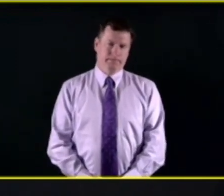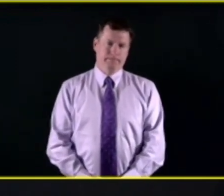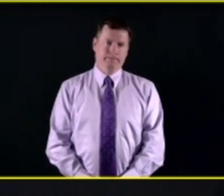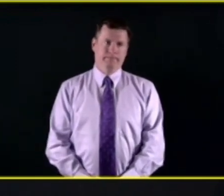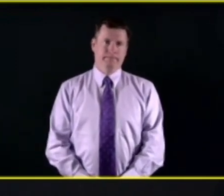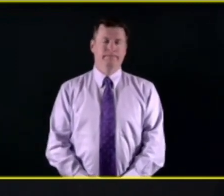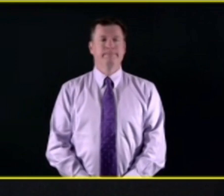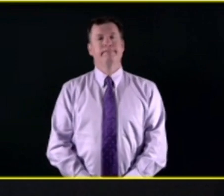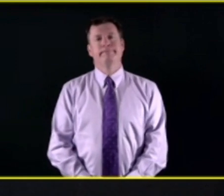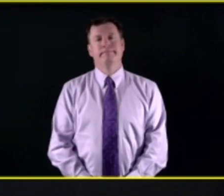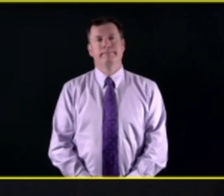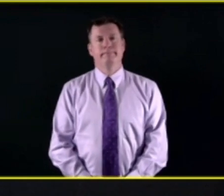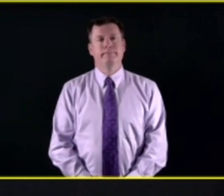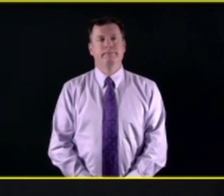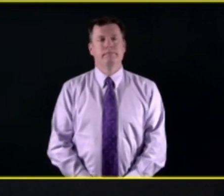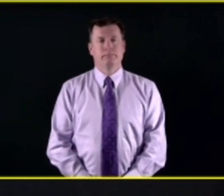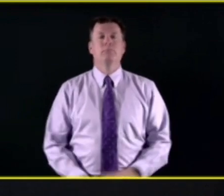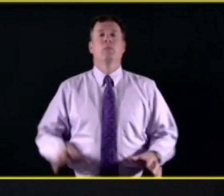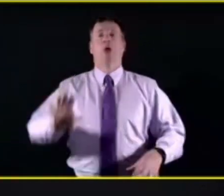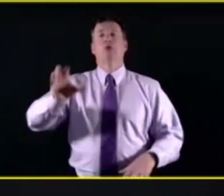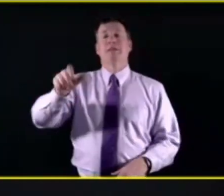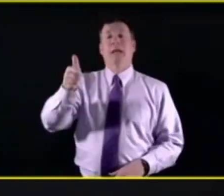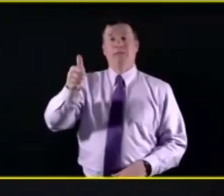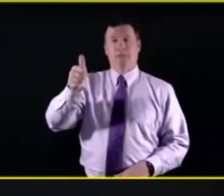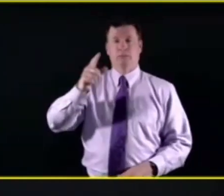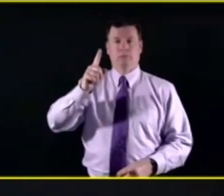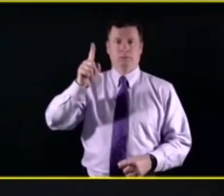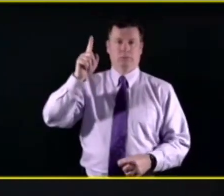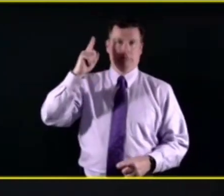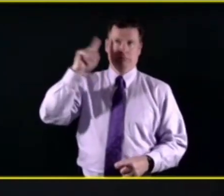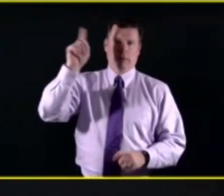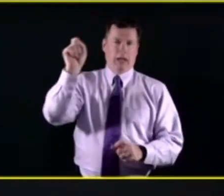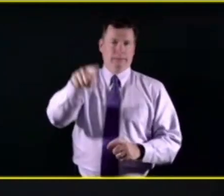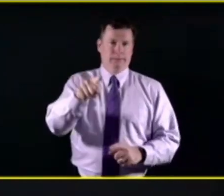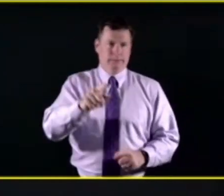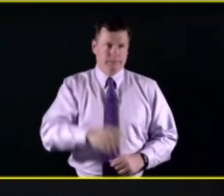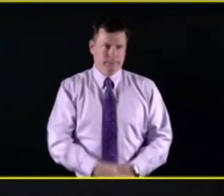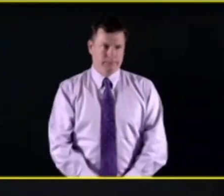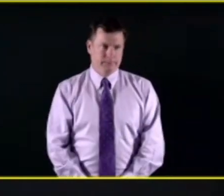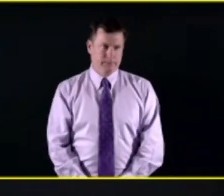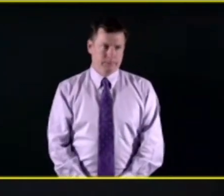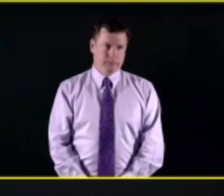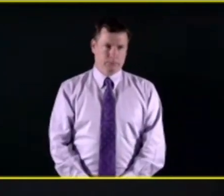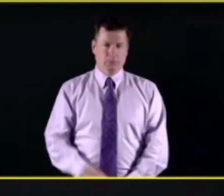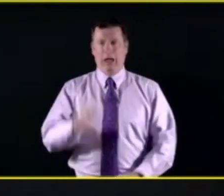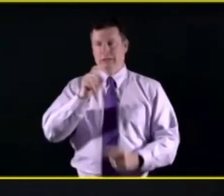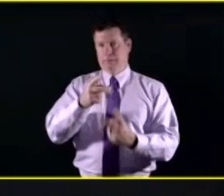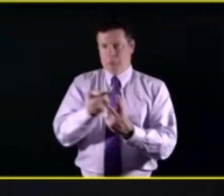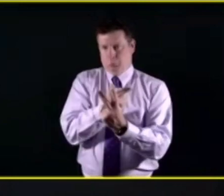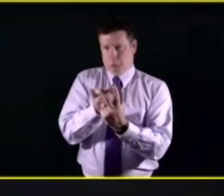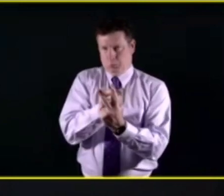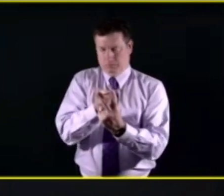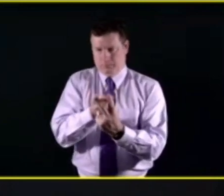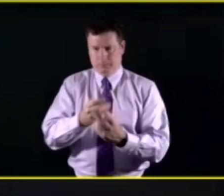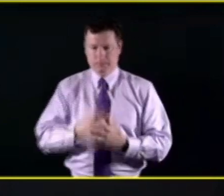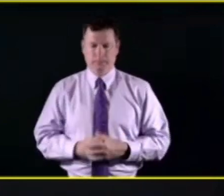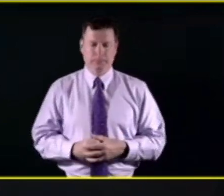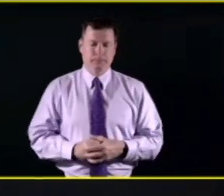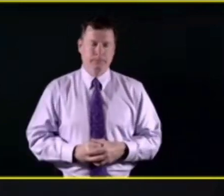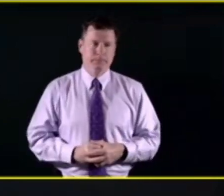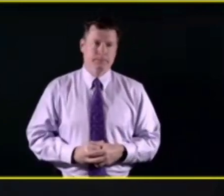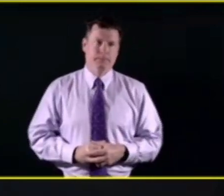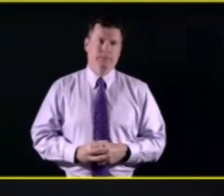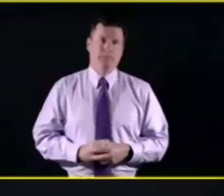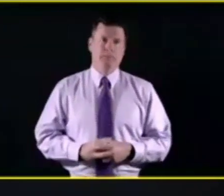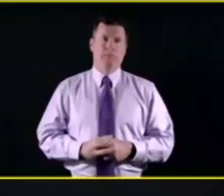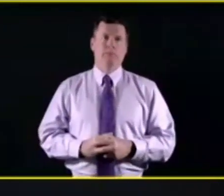Yes, I'll ask that question. It's for Dr. Edwards and Dr. Falsey. Rochester is one of four sites that